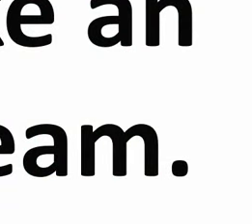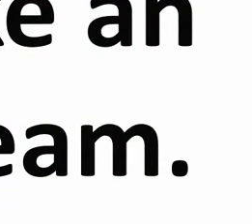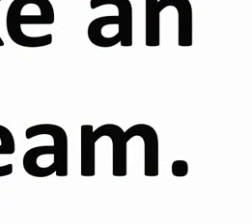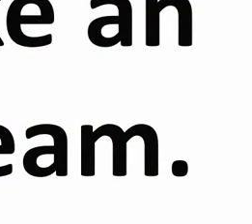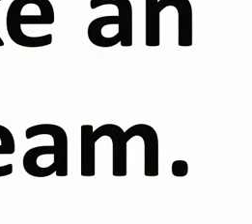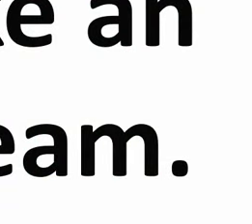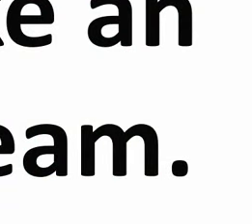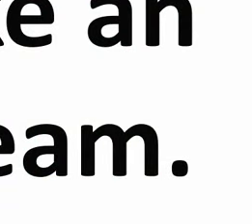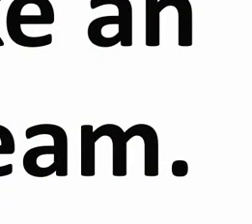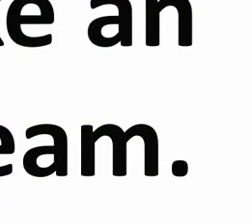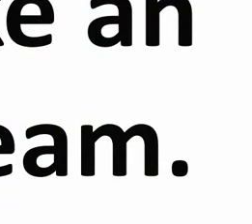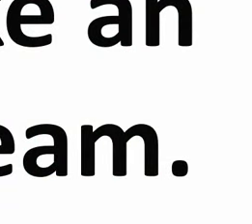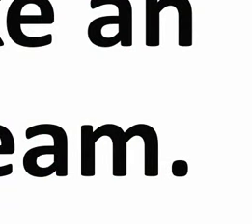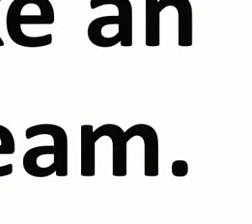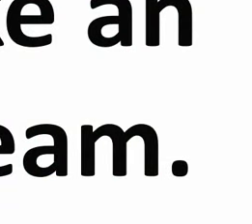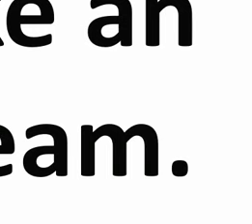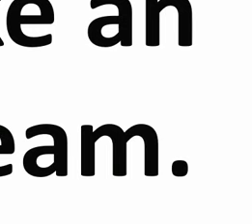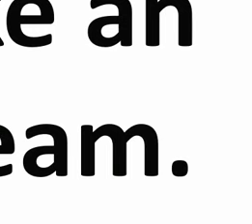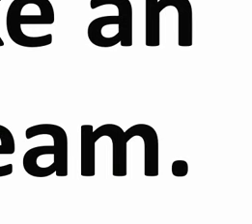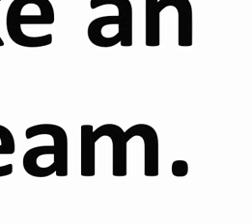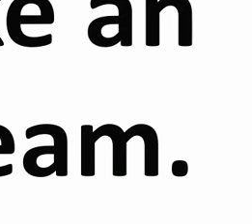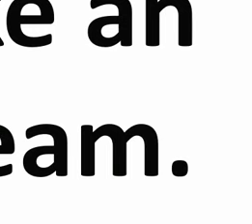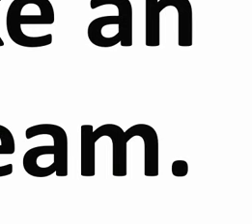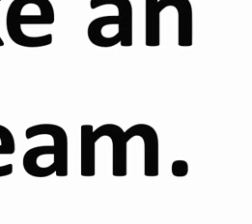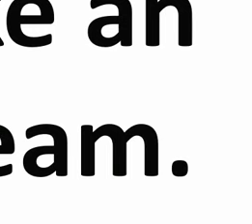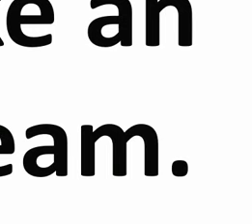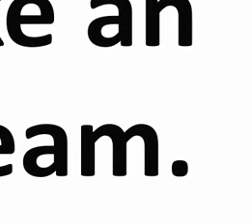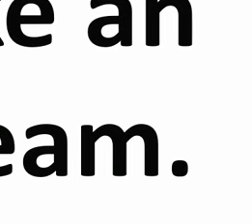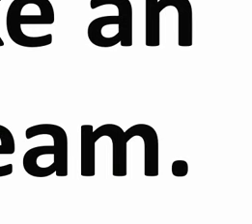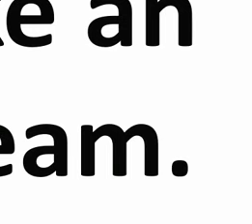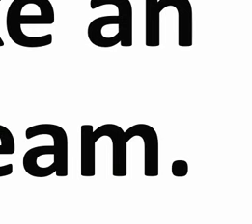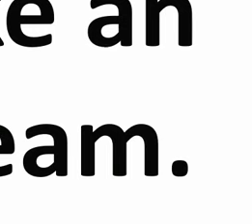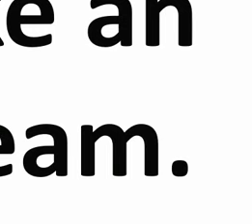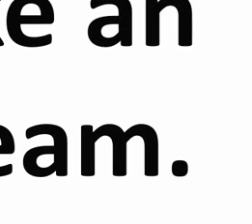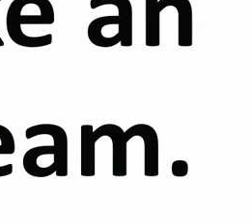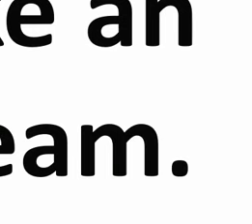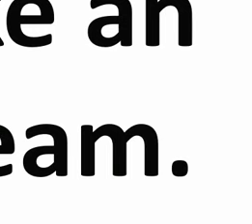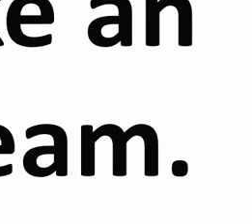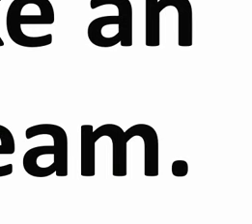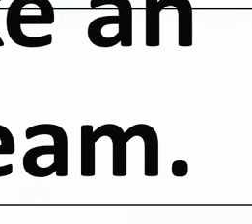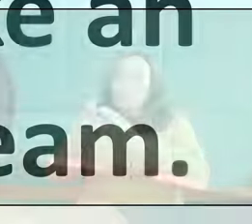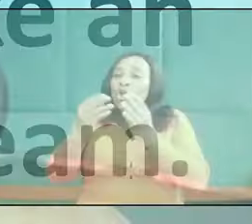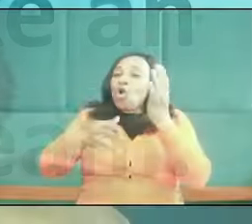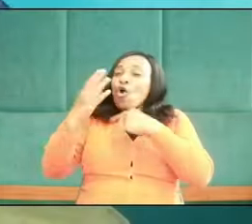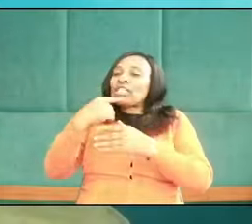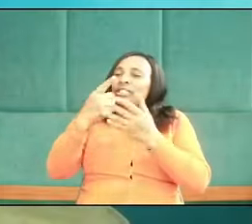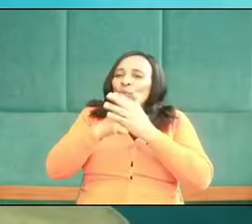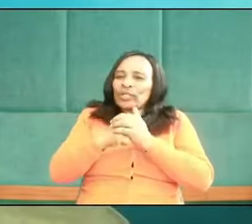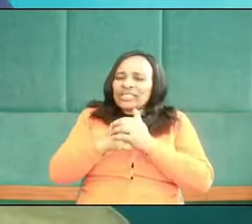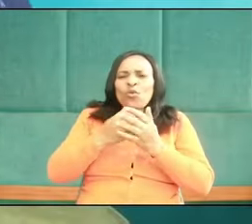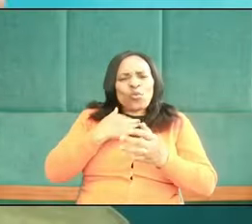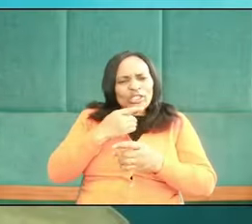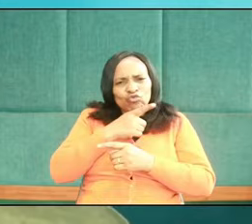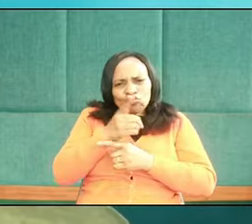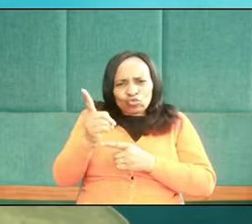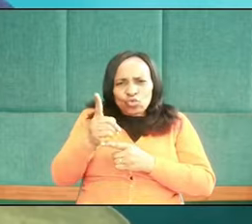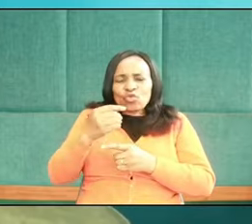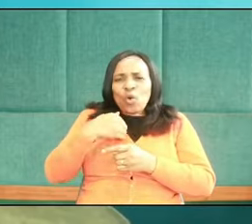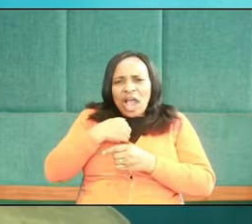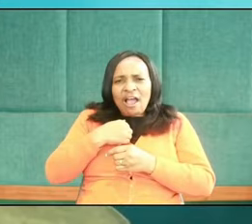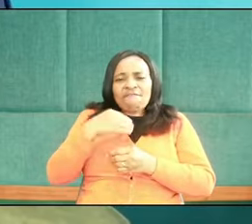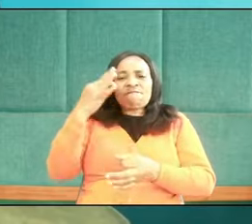and righteousness like ever flowing stream, like mighty stream. God is saying he requires justice.